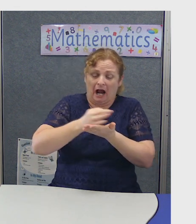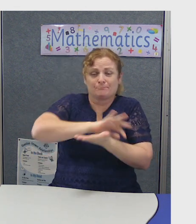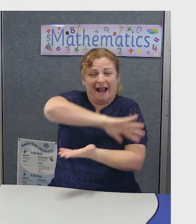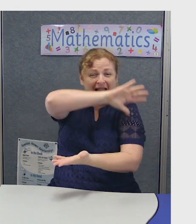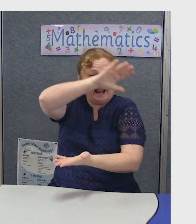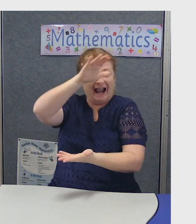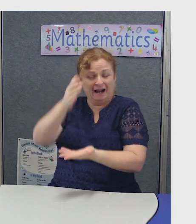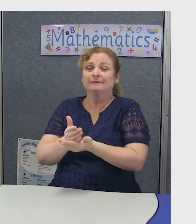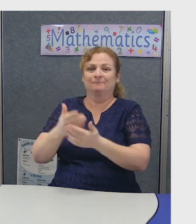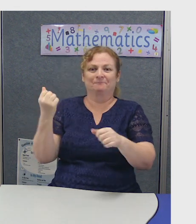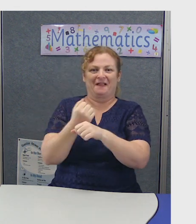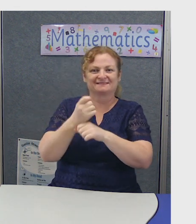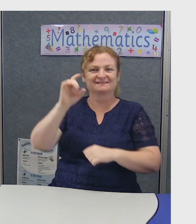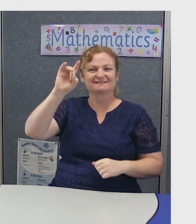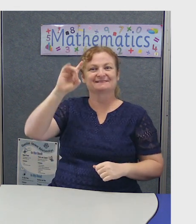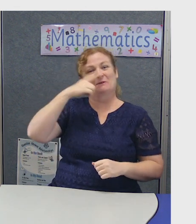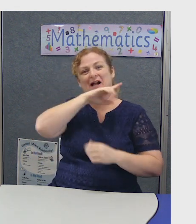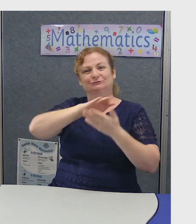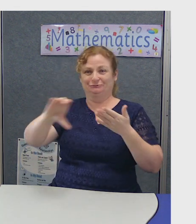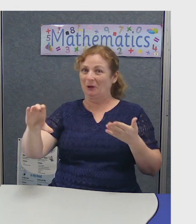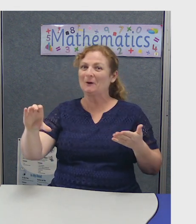cents there are in $100.